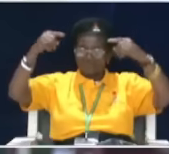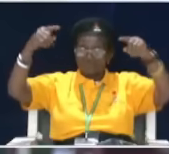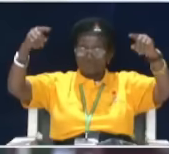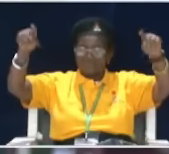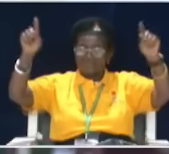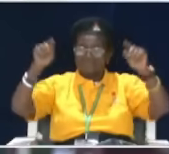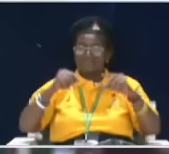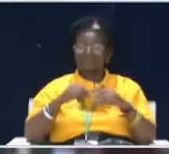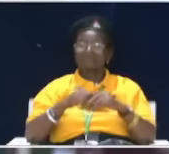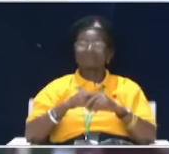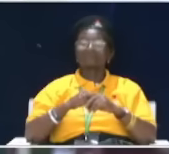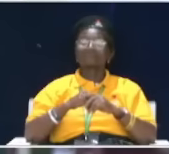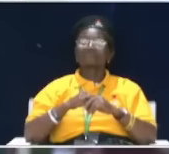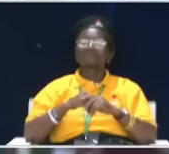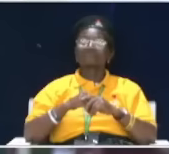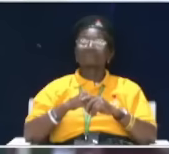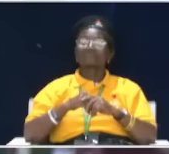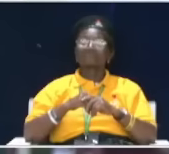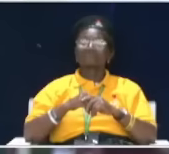success.